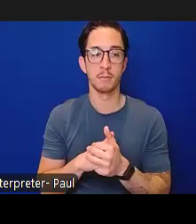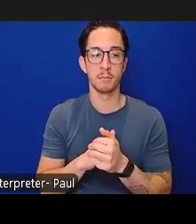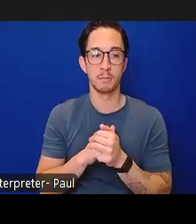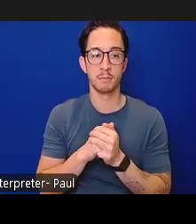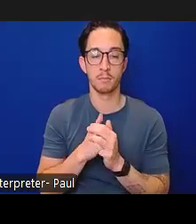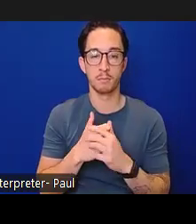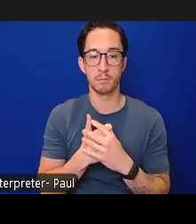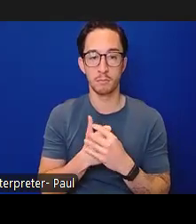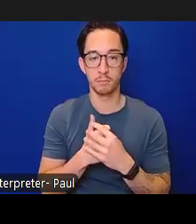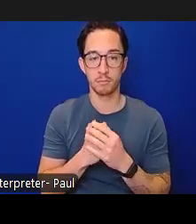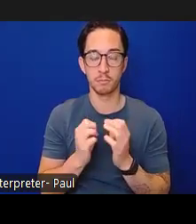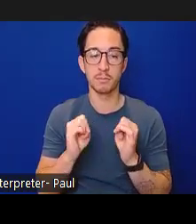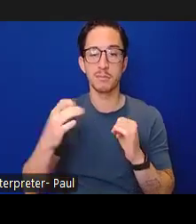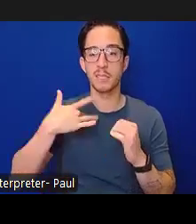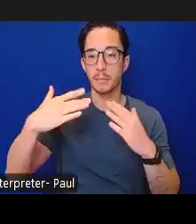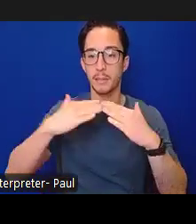so typically less than a year.